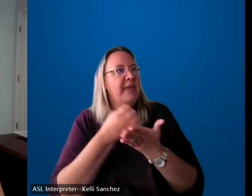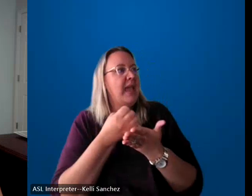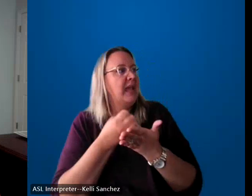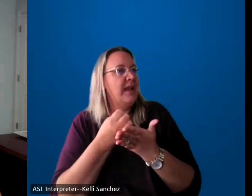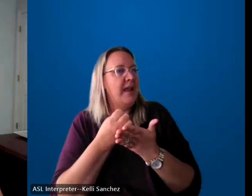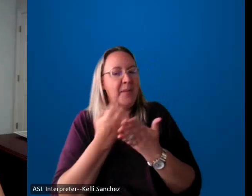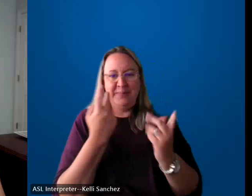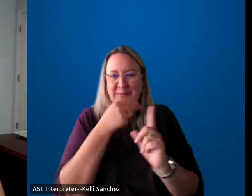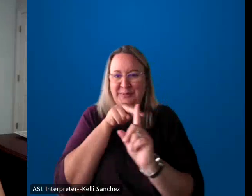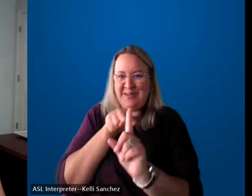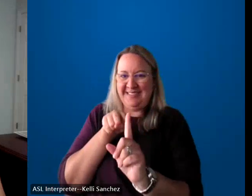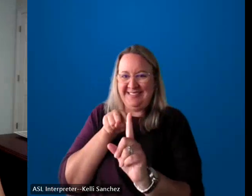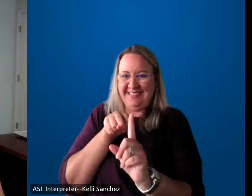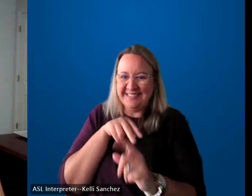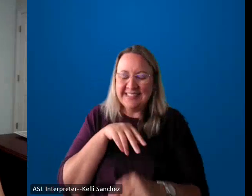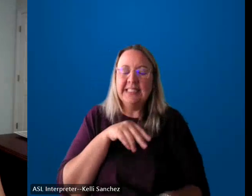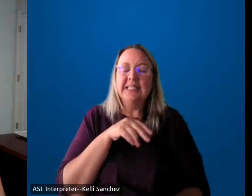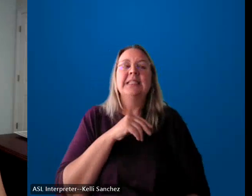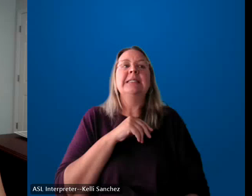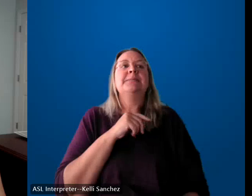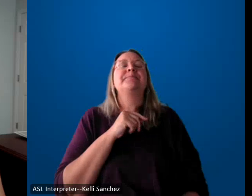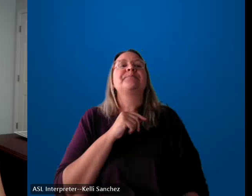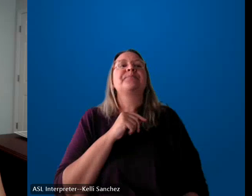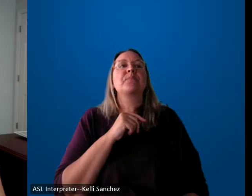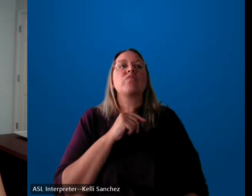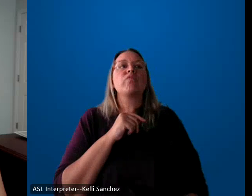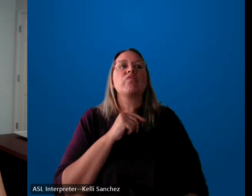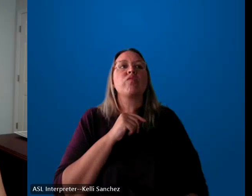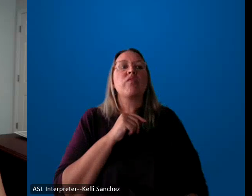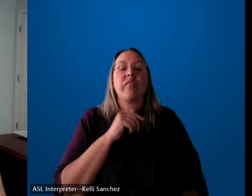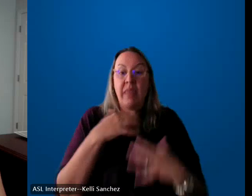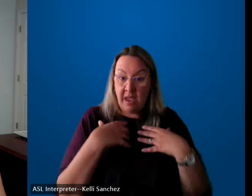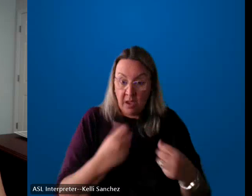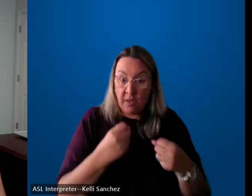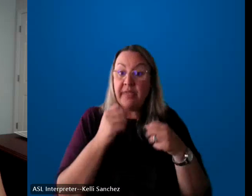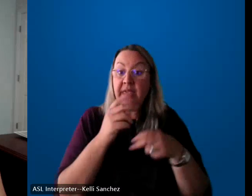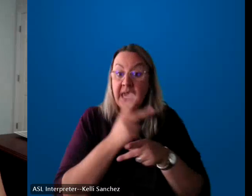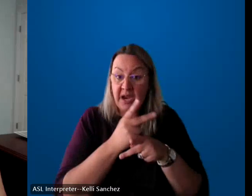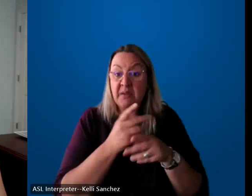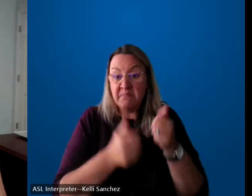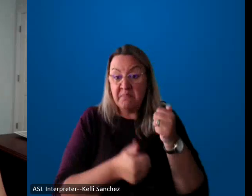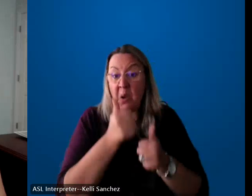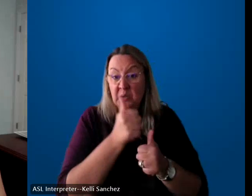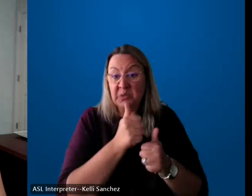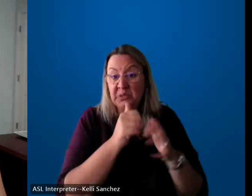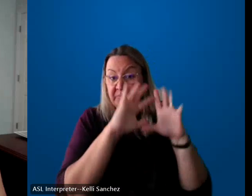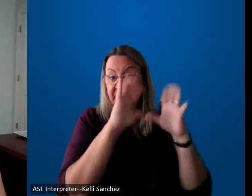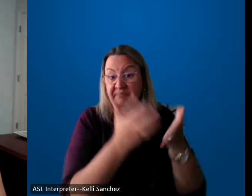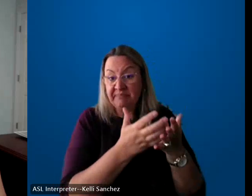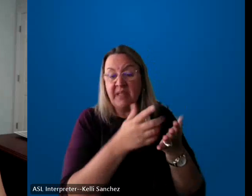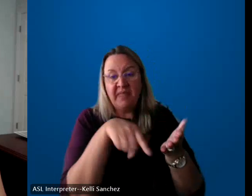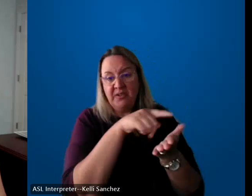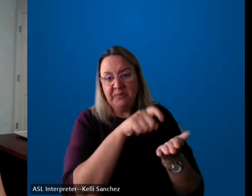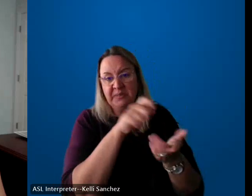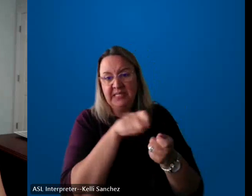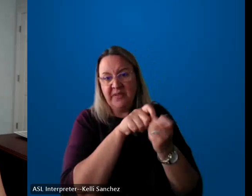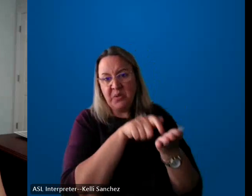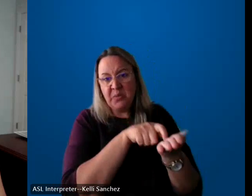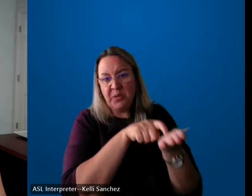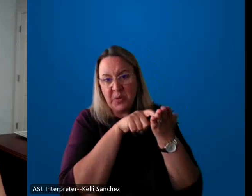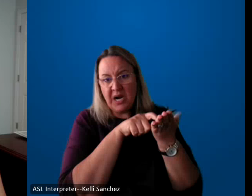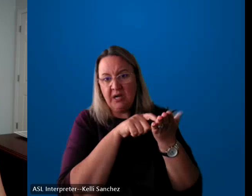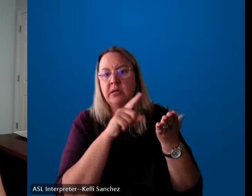And so, in most other areas of healthcare, you have requirements to see that